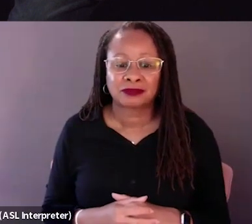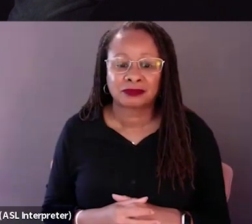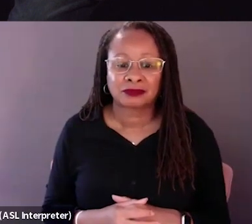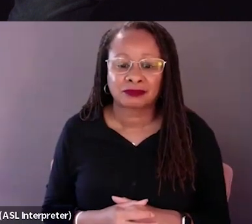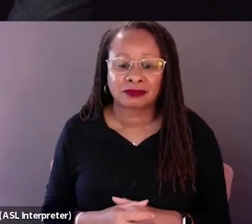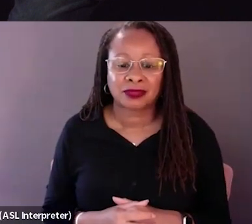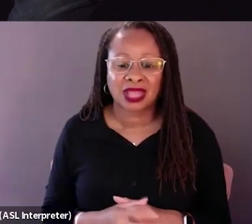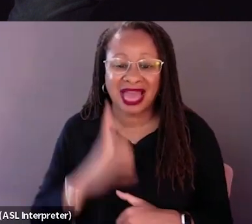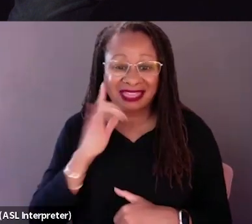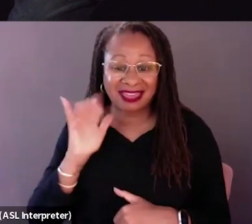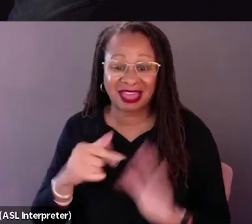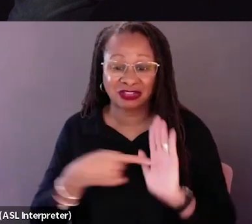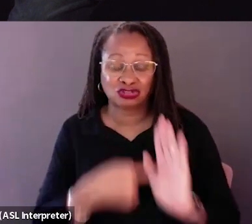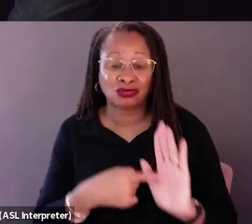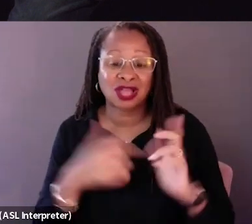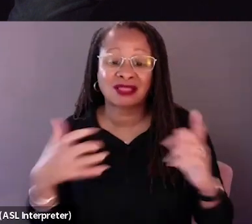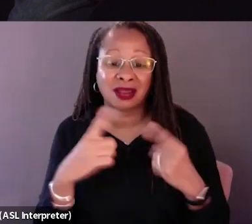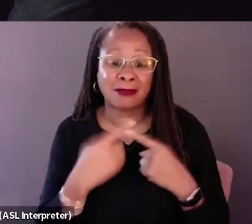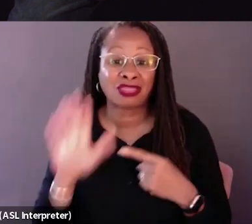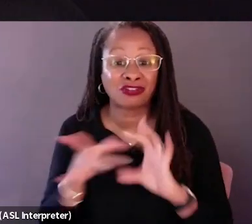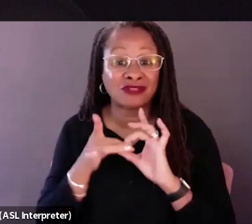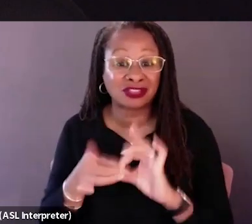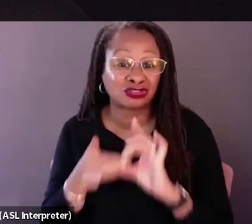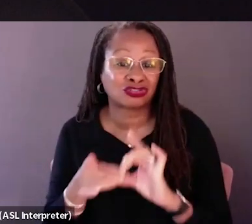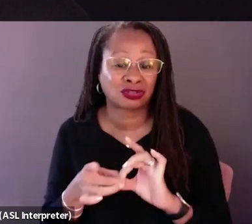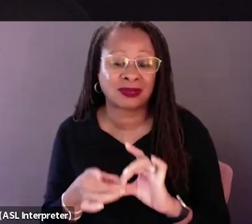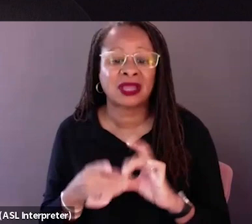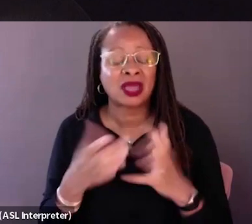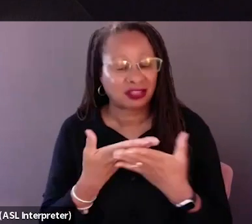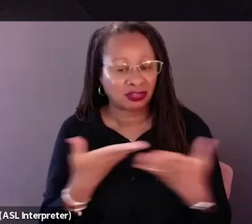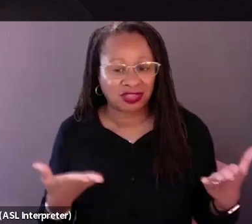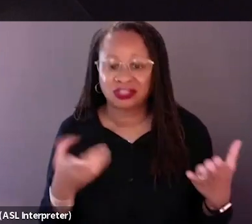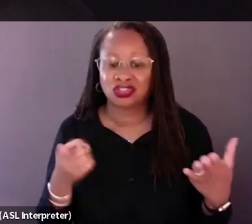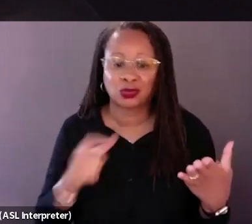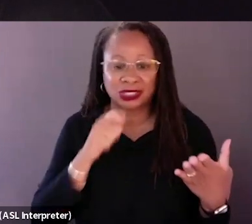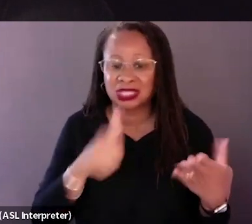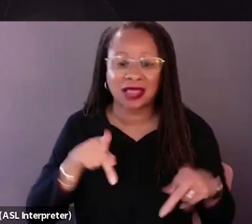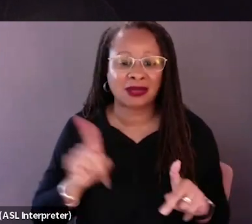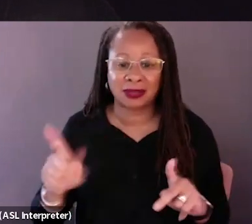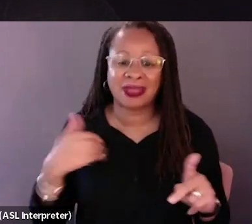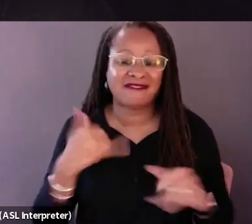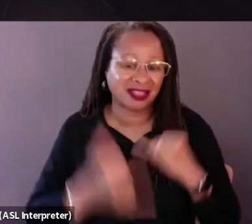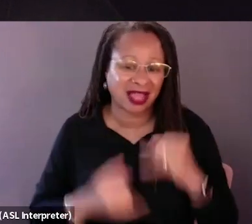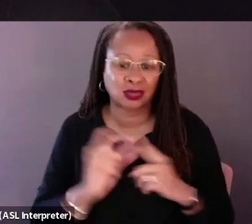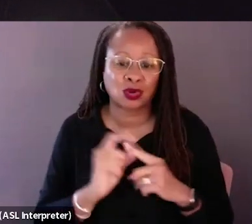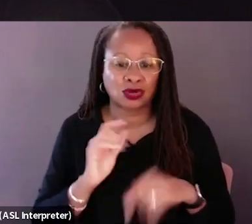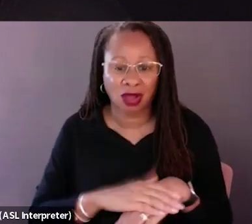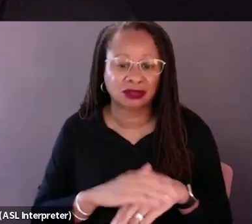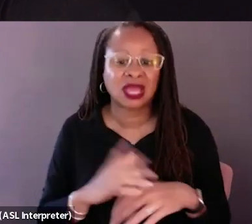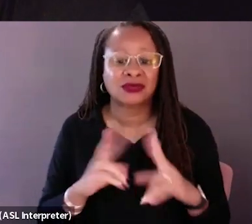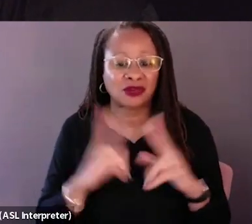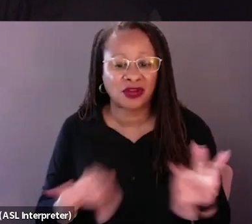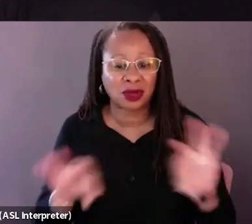I think that shows a lot about their relationship, that there were things that she was not going to let him have the last word on that were super